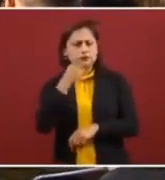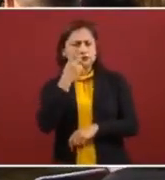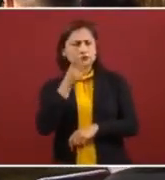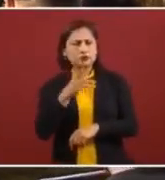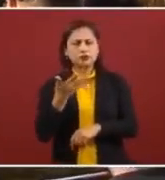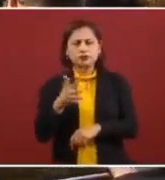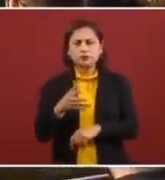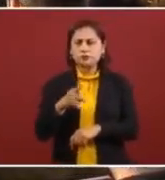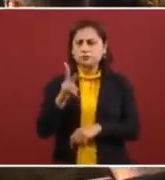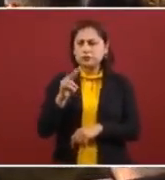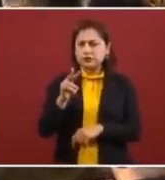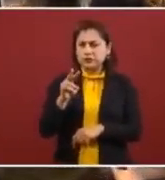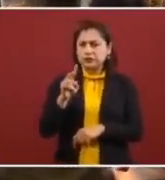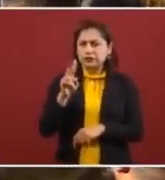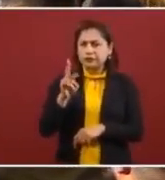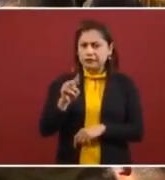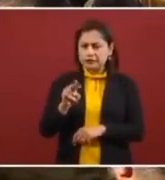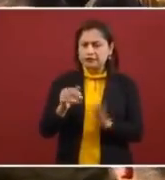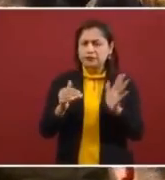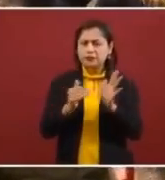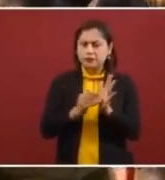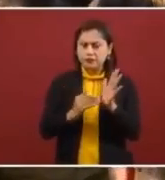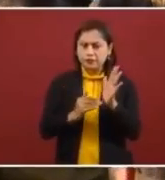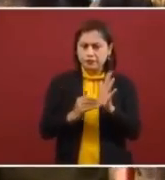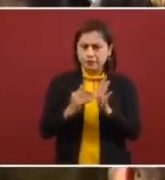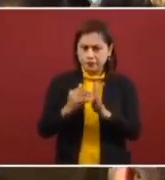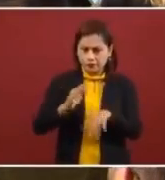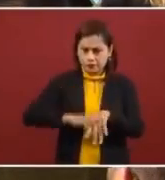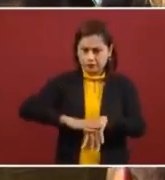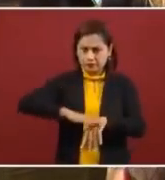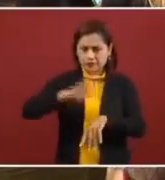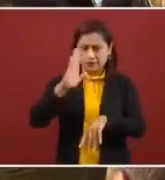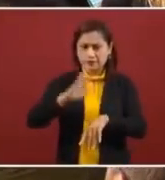They talked about 25 additional million